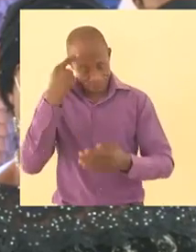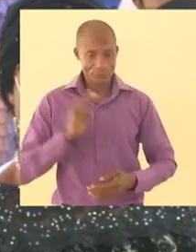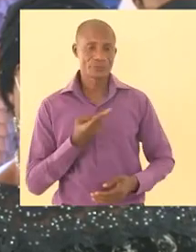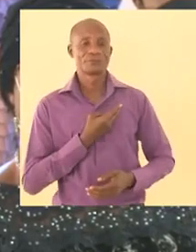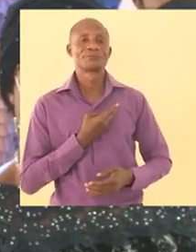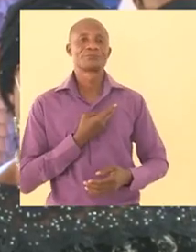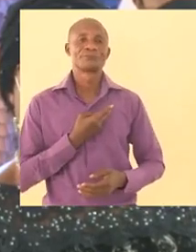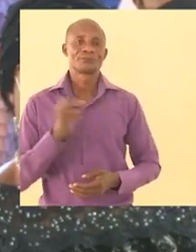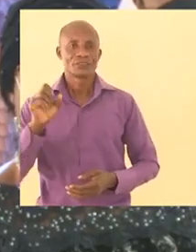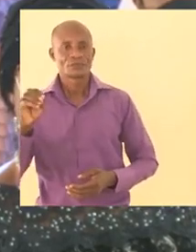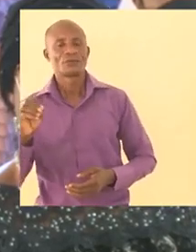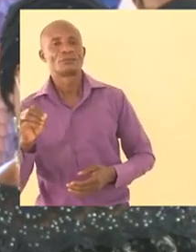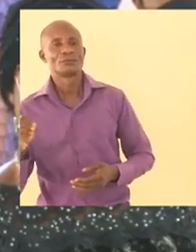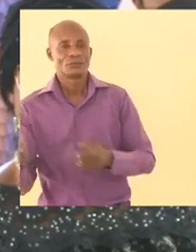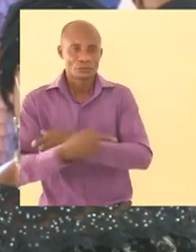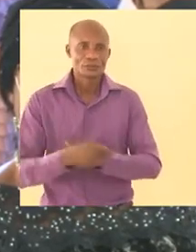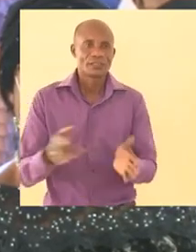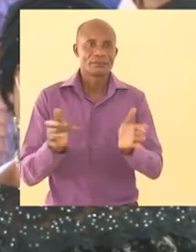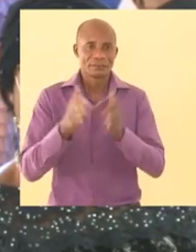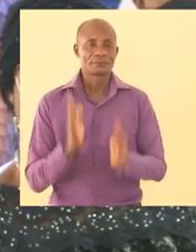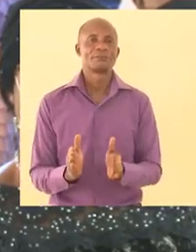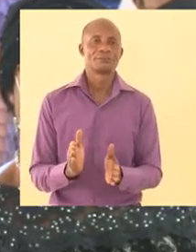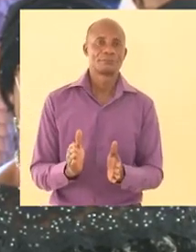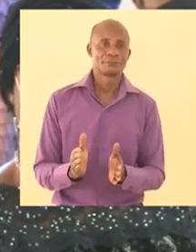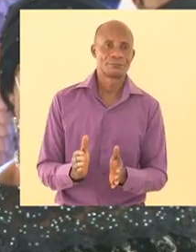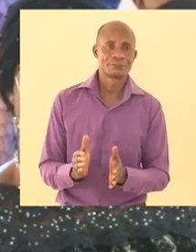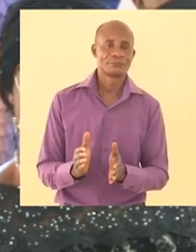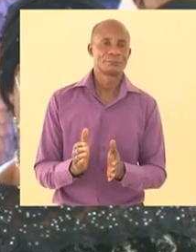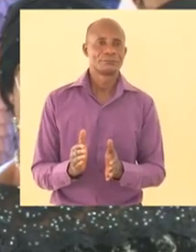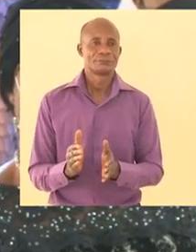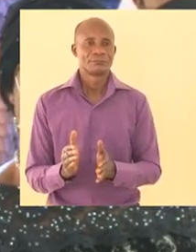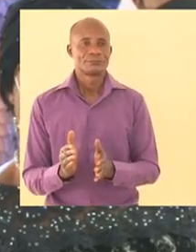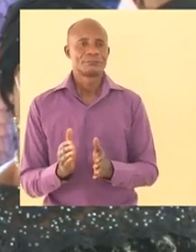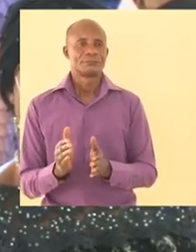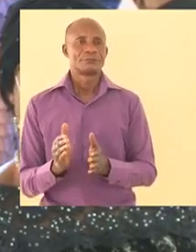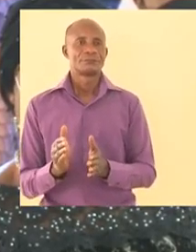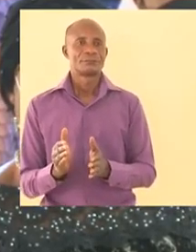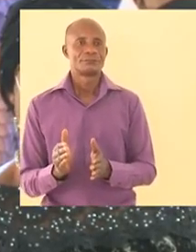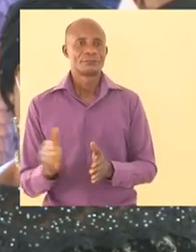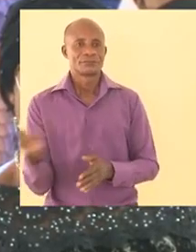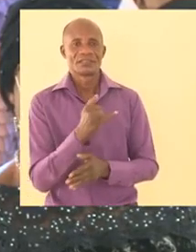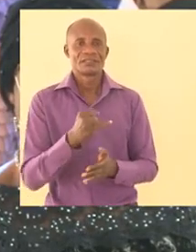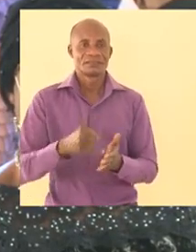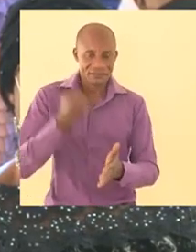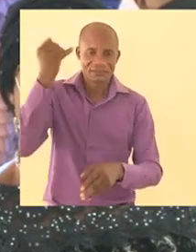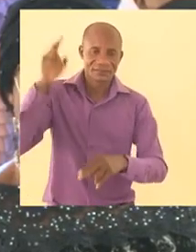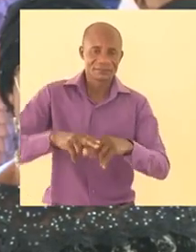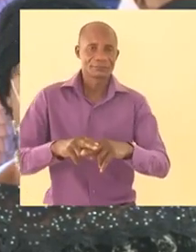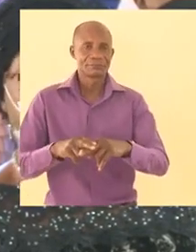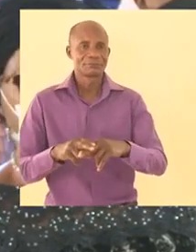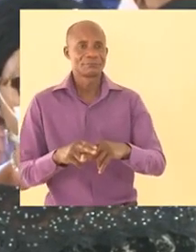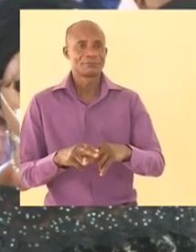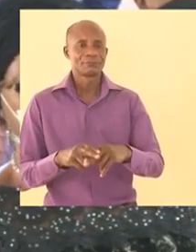on. So the modern day Christians, okay, Christ has done it, so why do I have to suffer? So they just sit and say that Christ